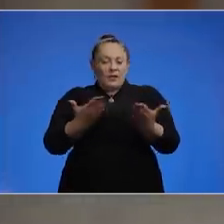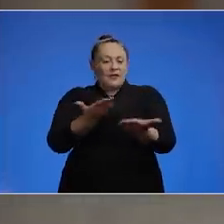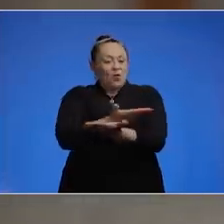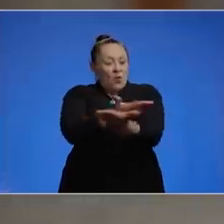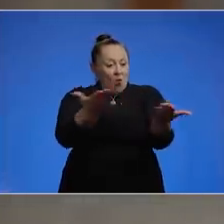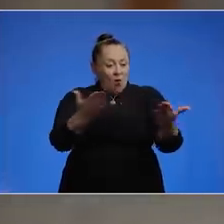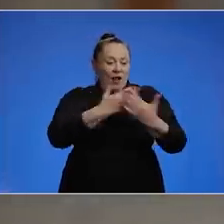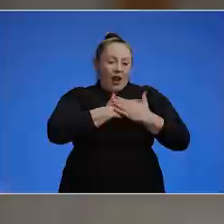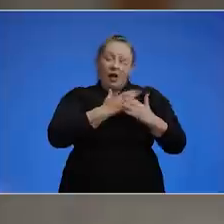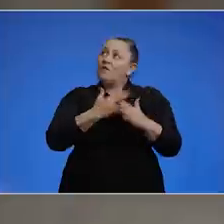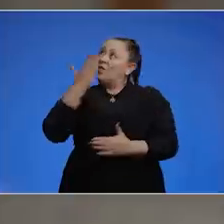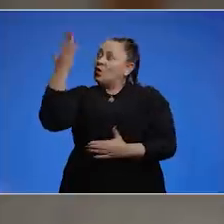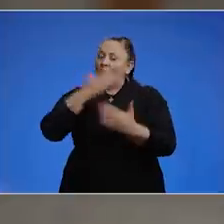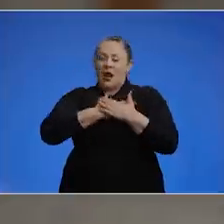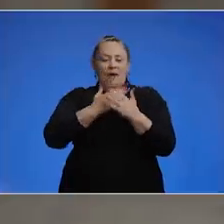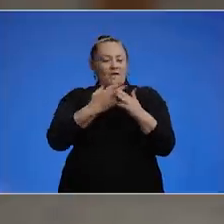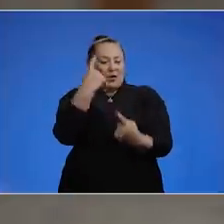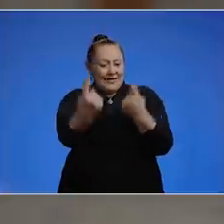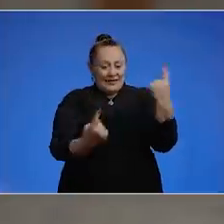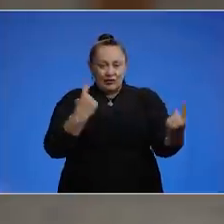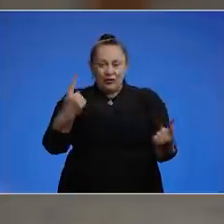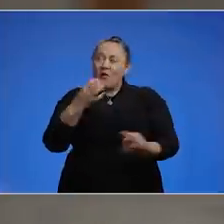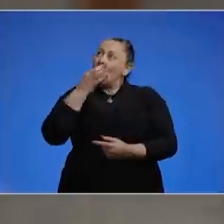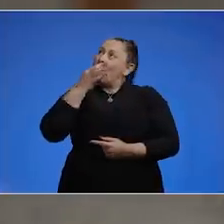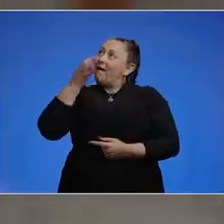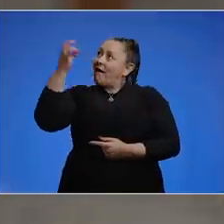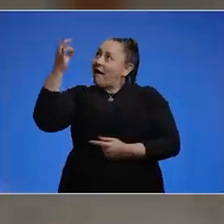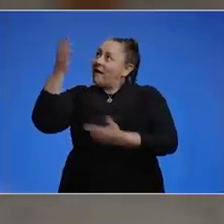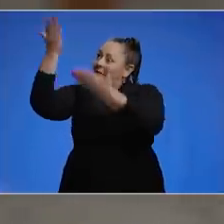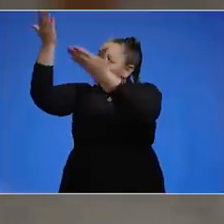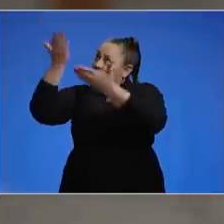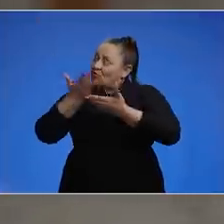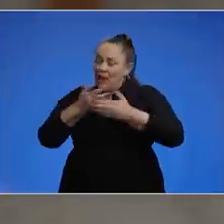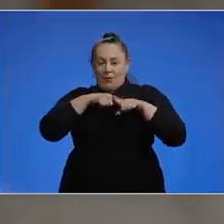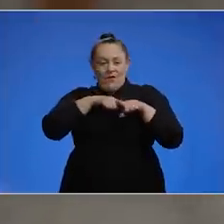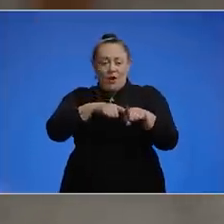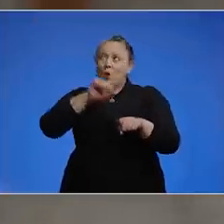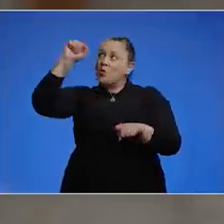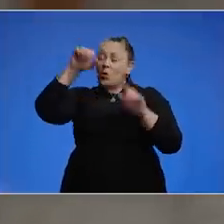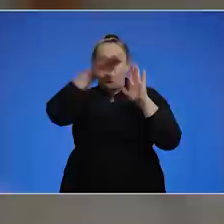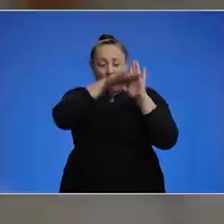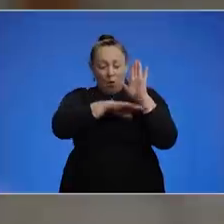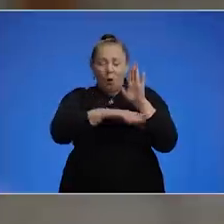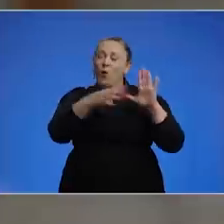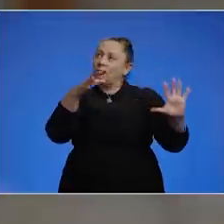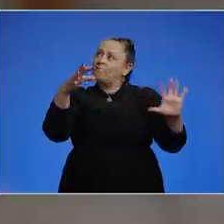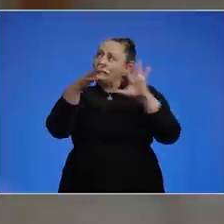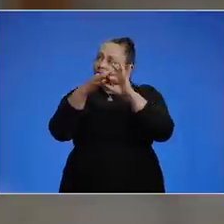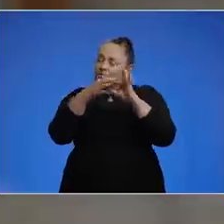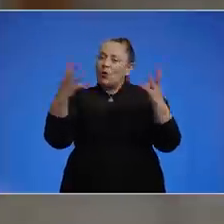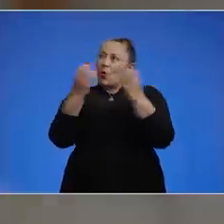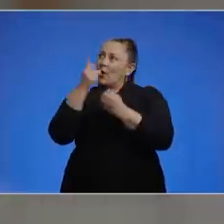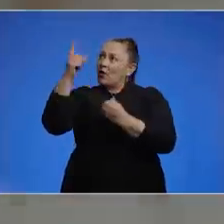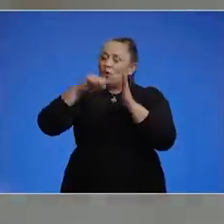you and of our neighbour, grant that by keeping your precepts, we may merit to attain